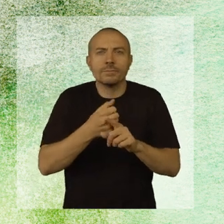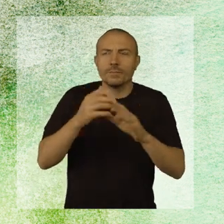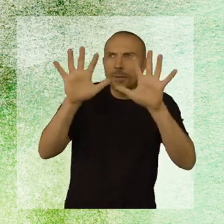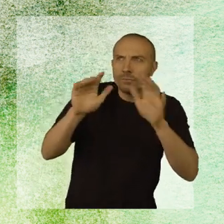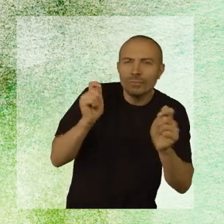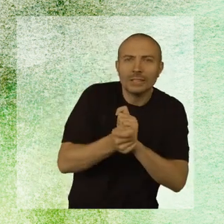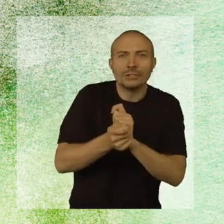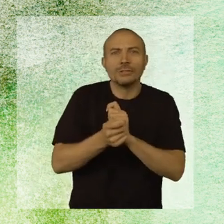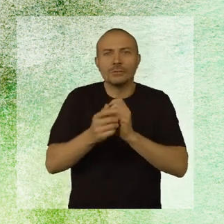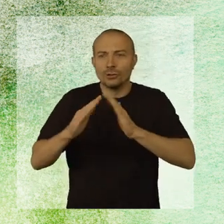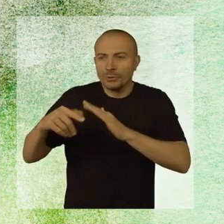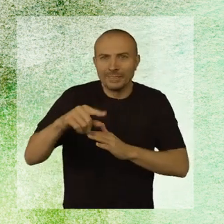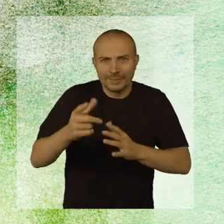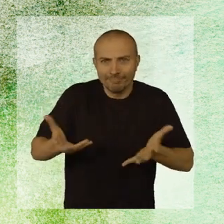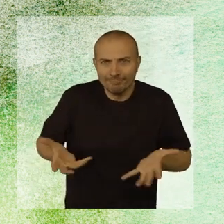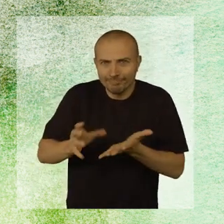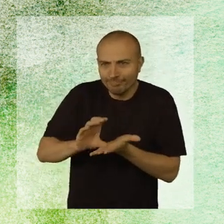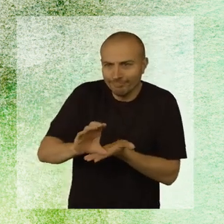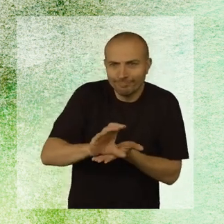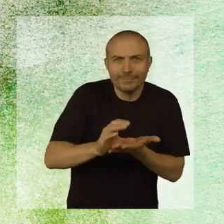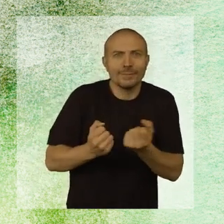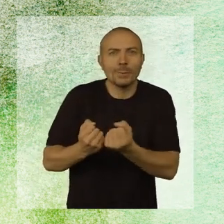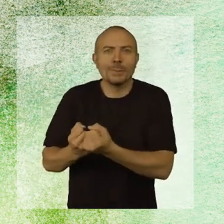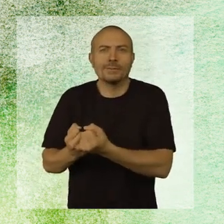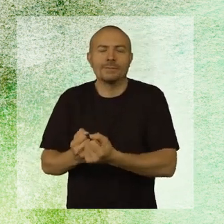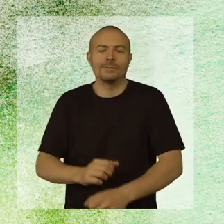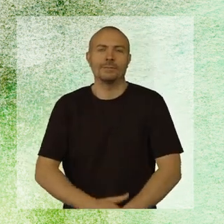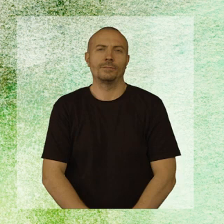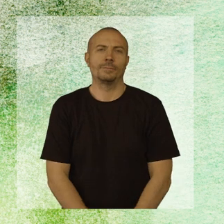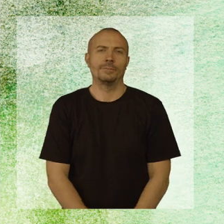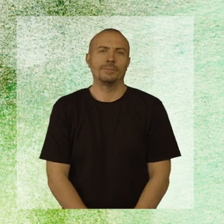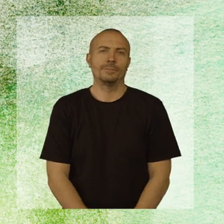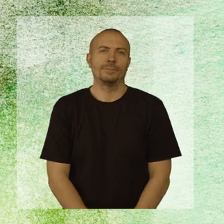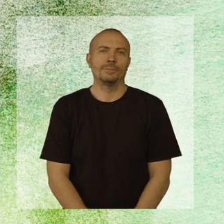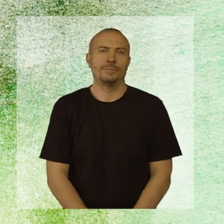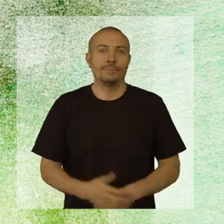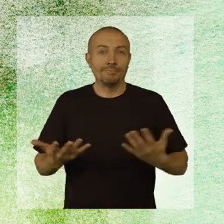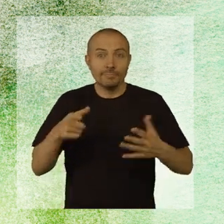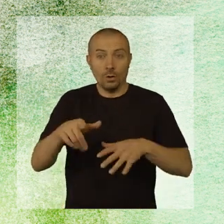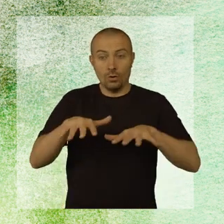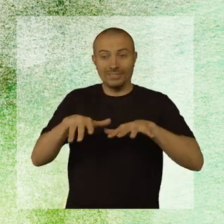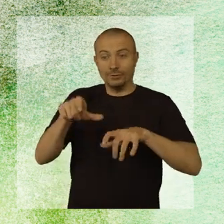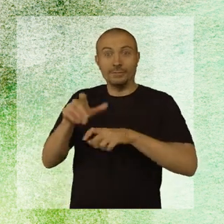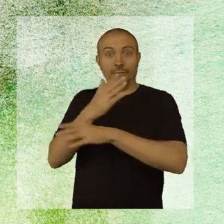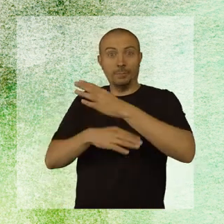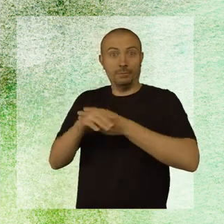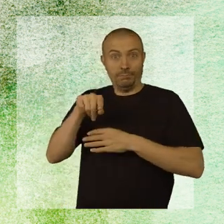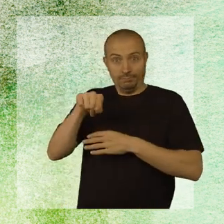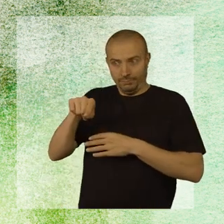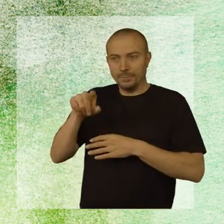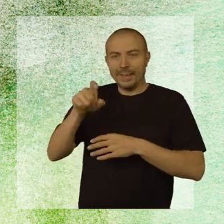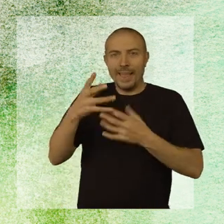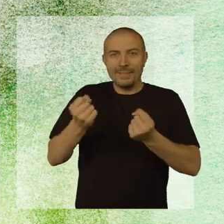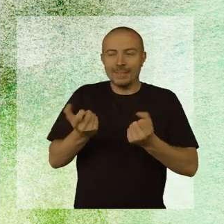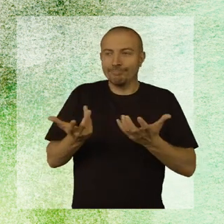need financial support to advocate about climate change in the communities where they live. To really